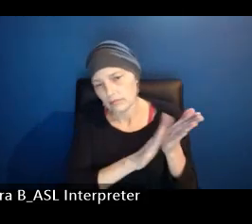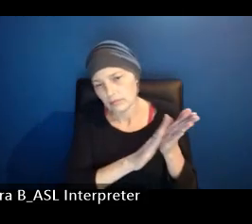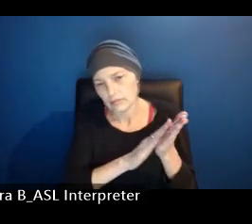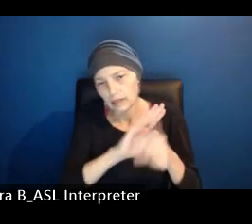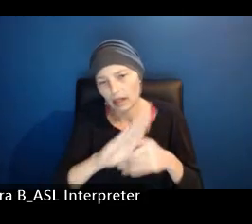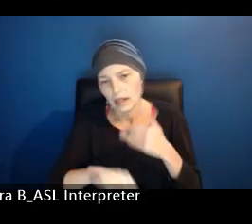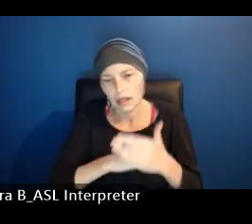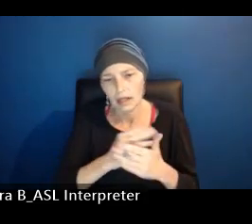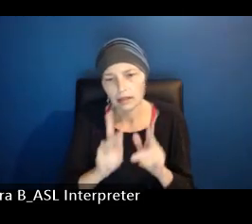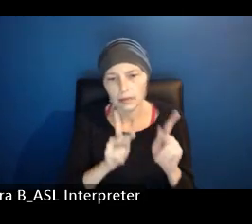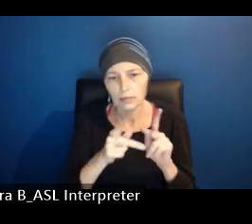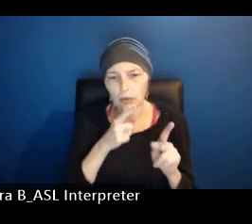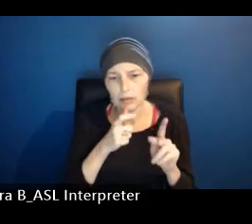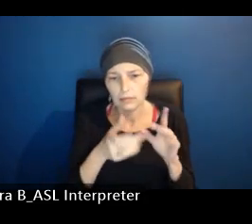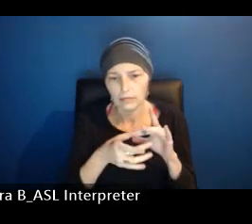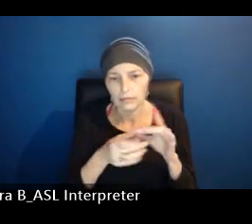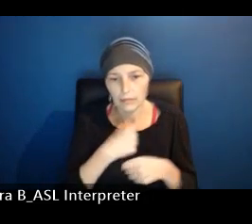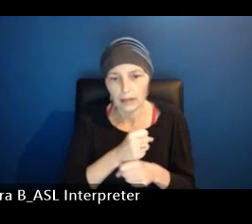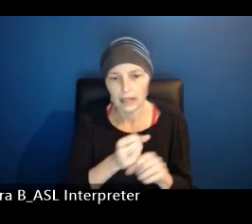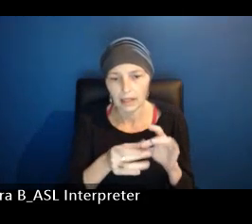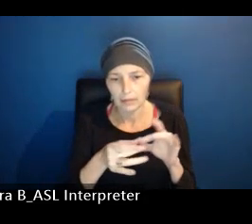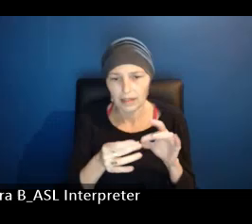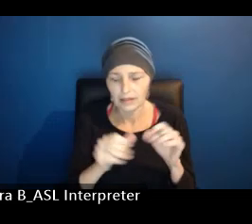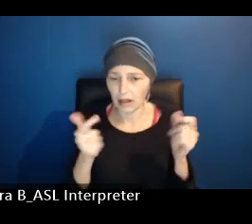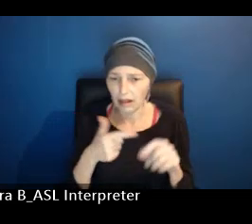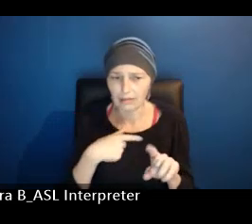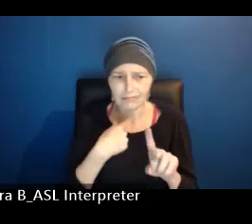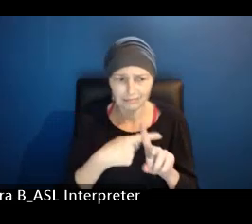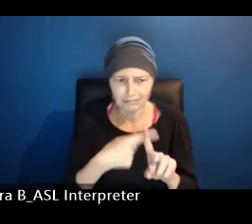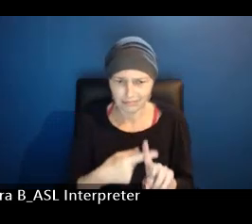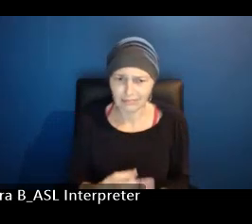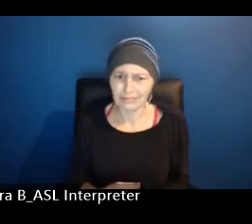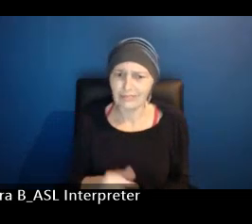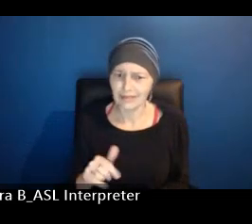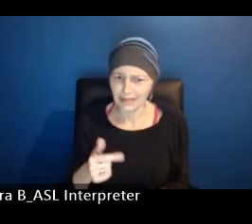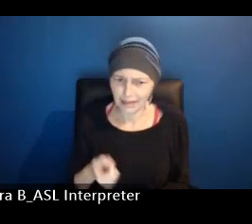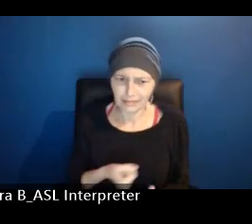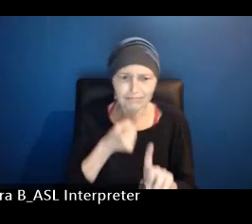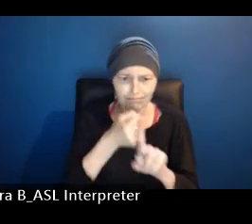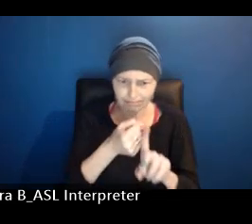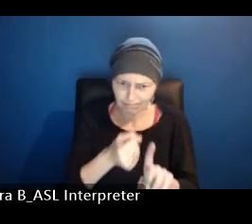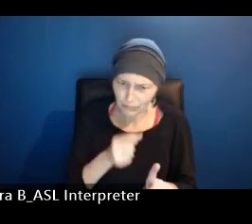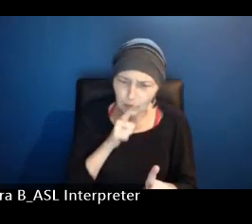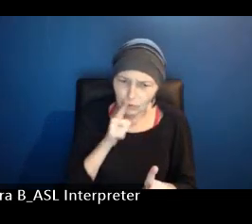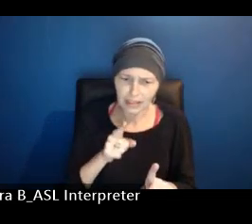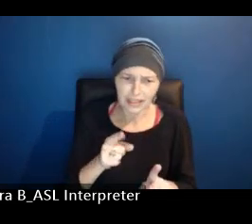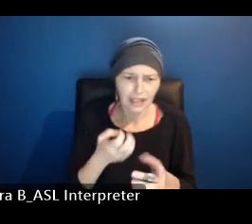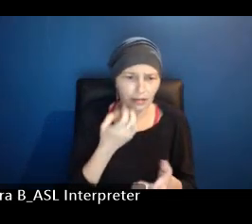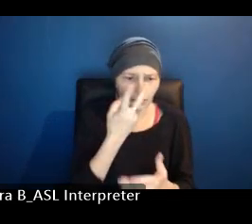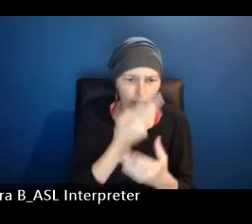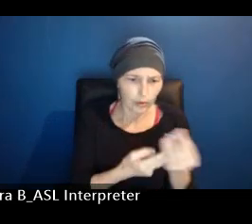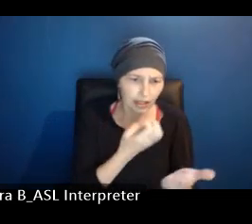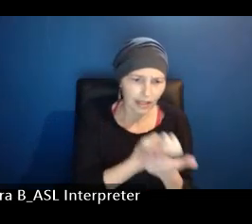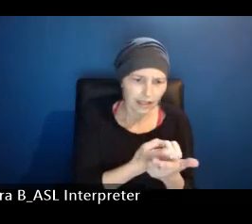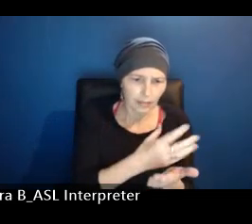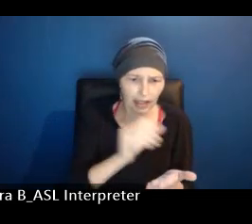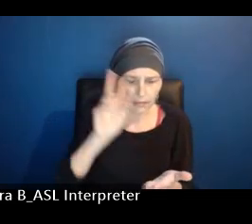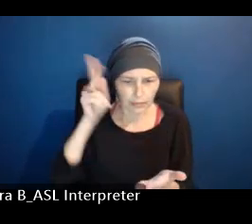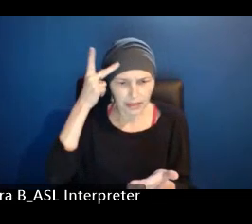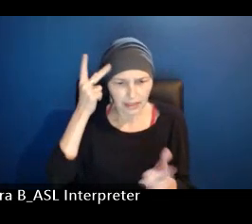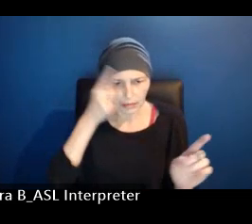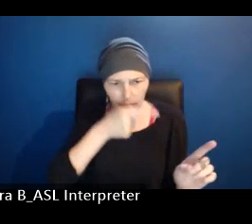so on point. They've hit so many of the most important economic and political points that I also